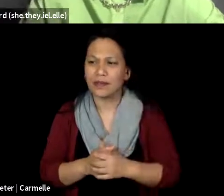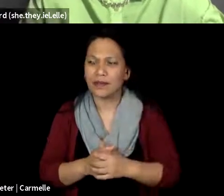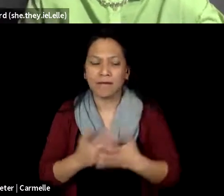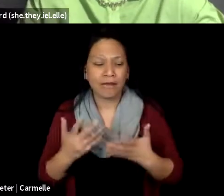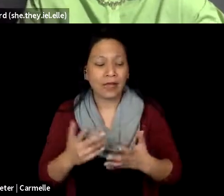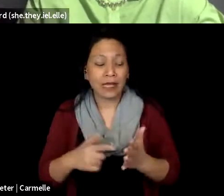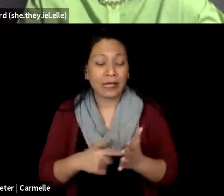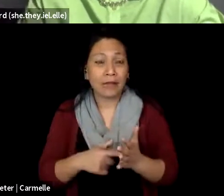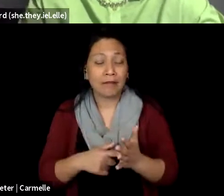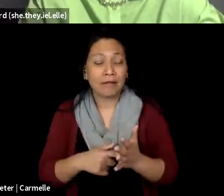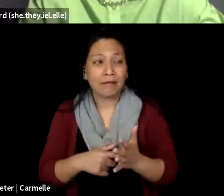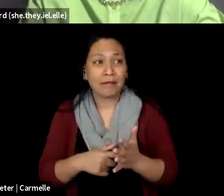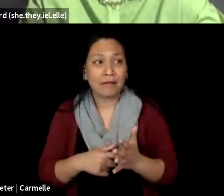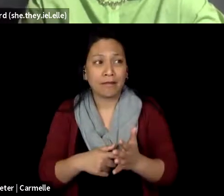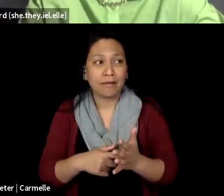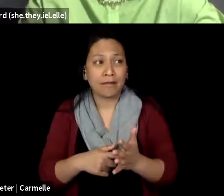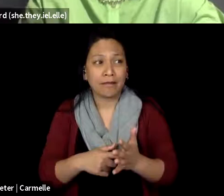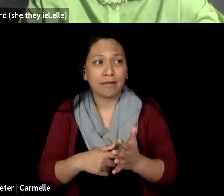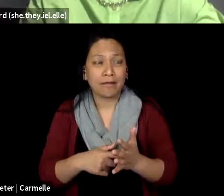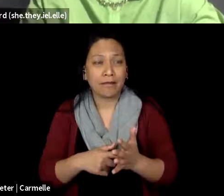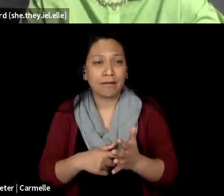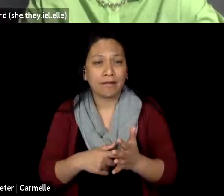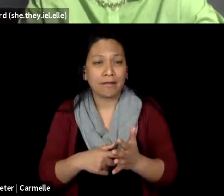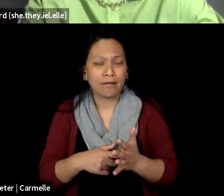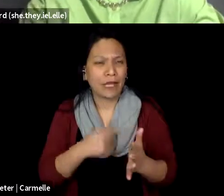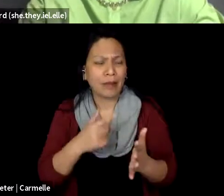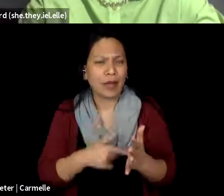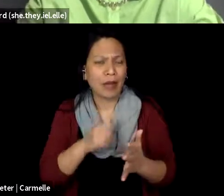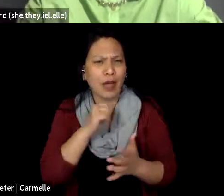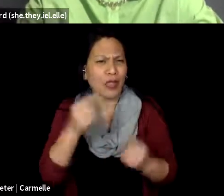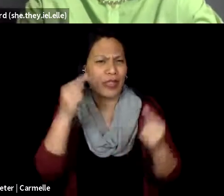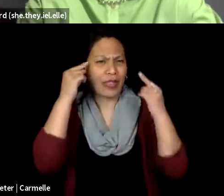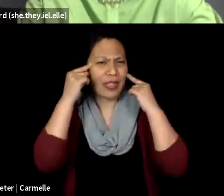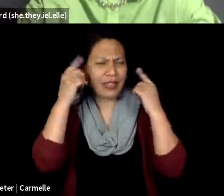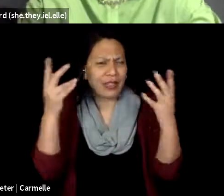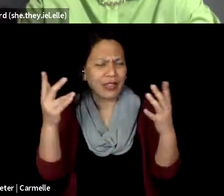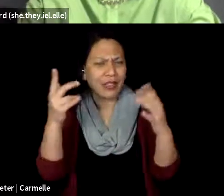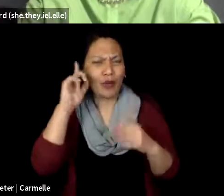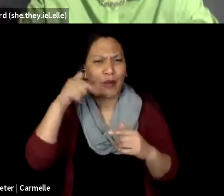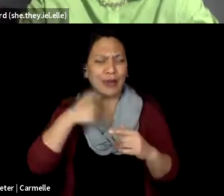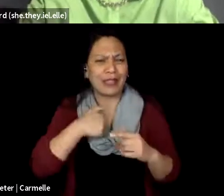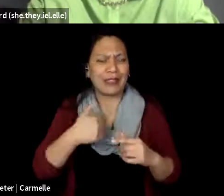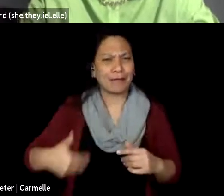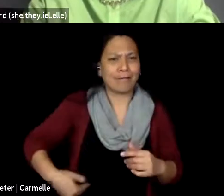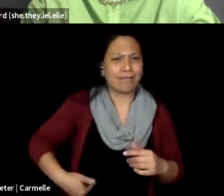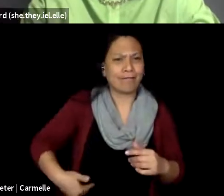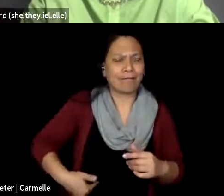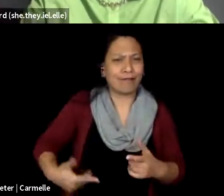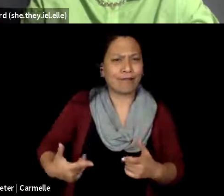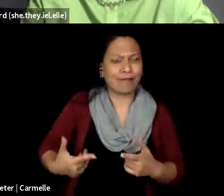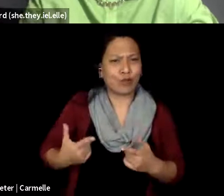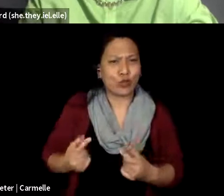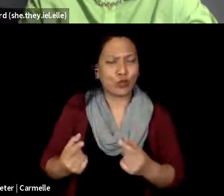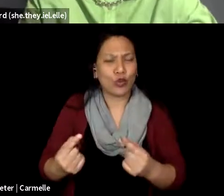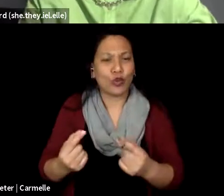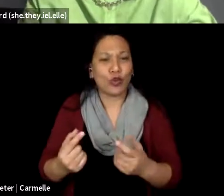Sometimes it's like, I don't think about it, right? Cause it's just an instinct for me now. And I just wanna like, make